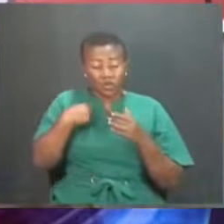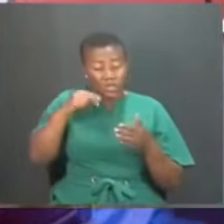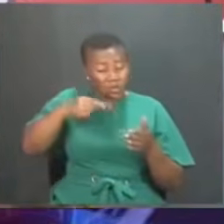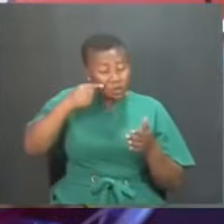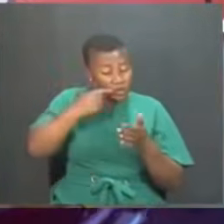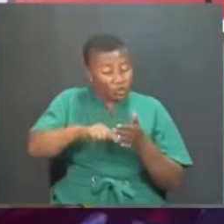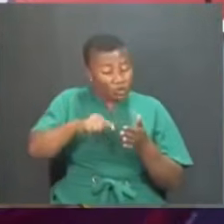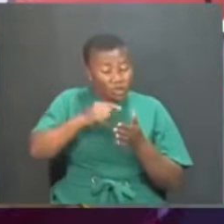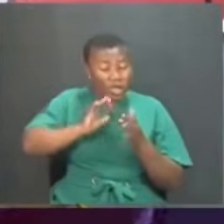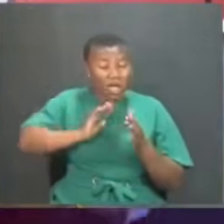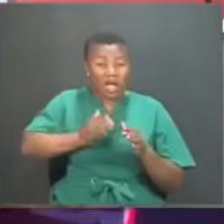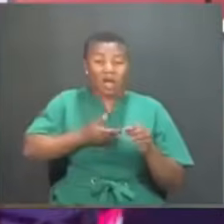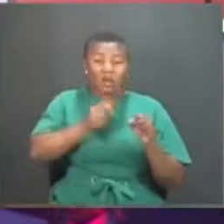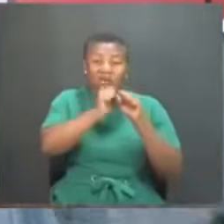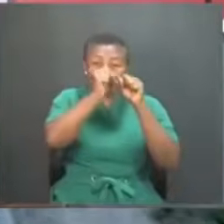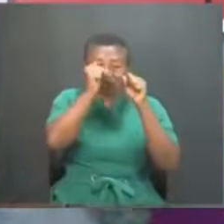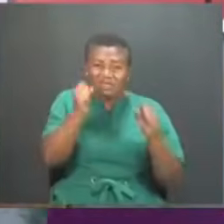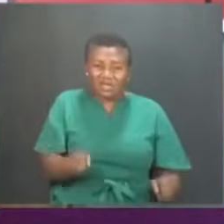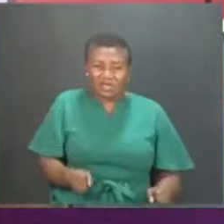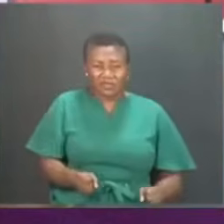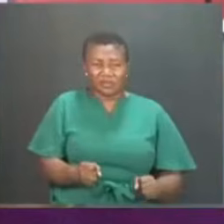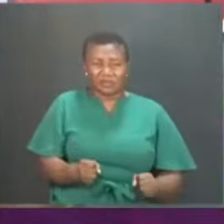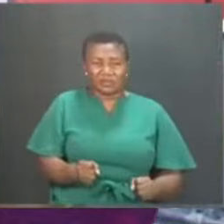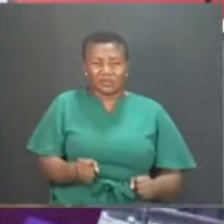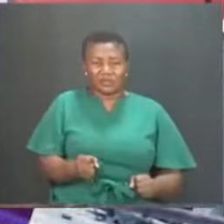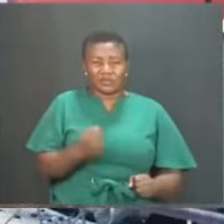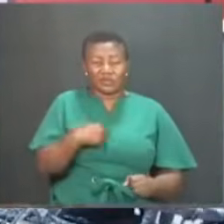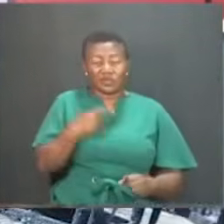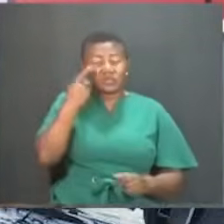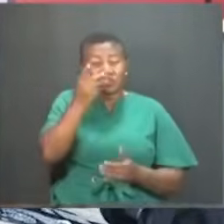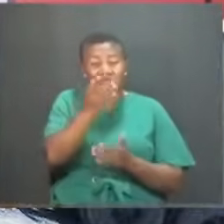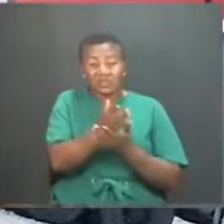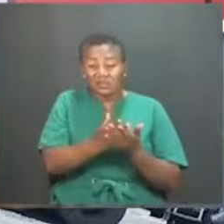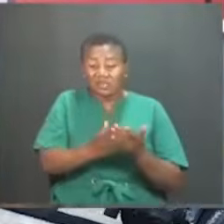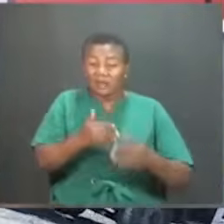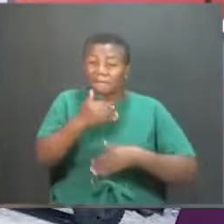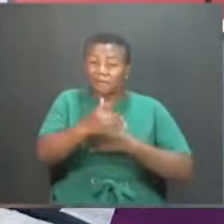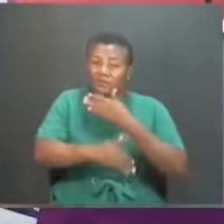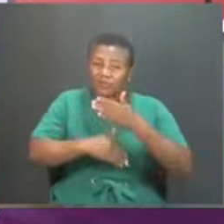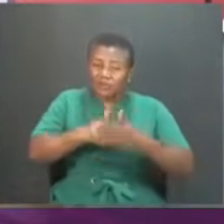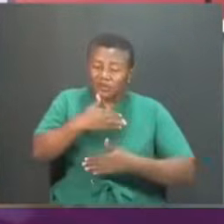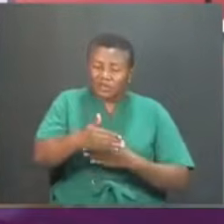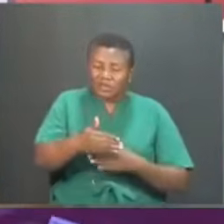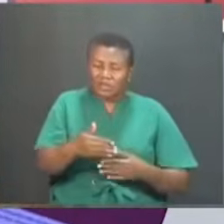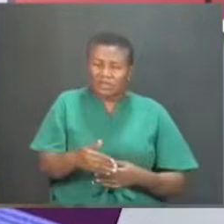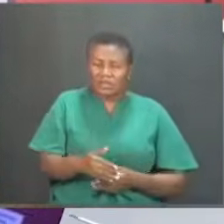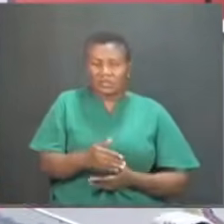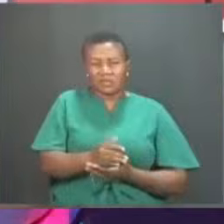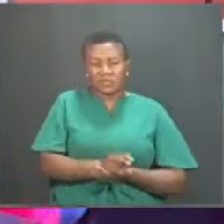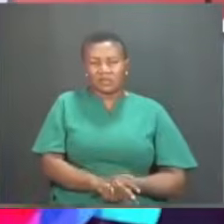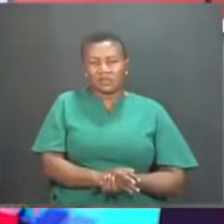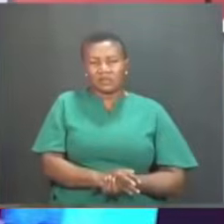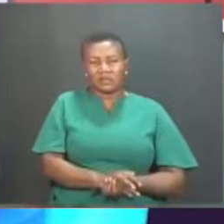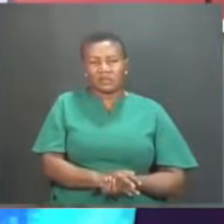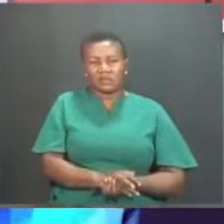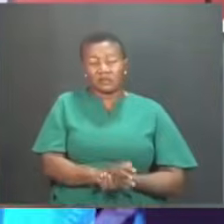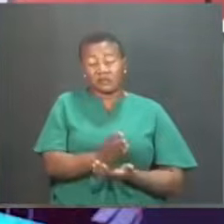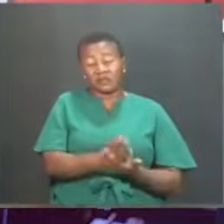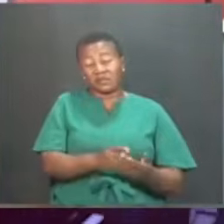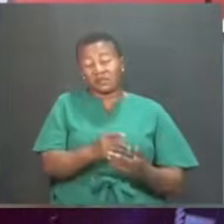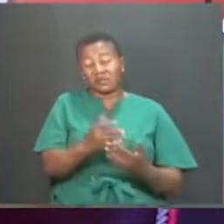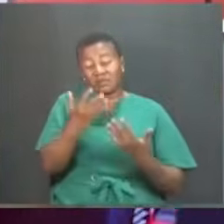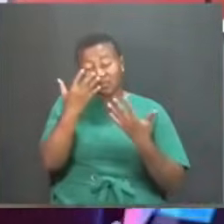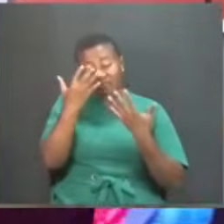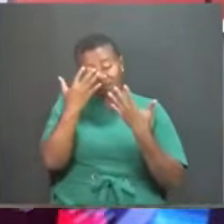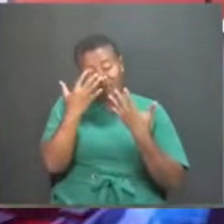may not, because we've seen some of these processes. And the sad part of this is that all the people that are